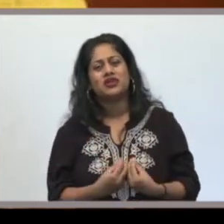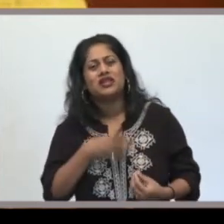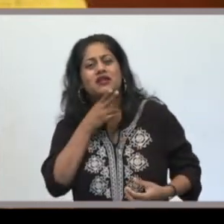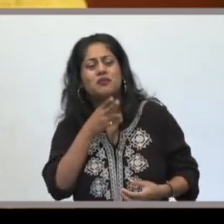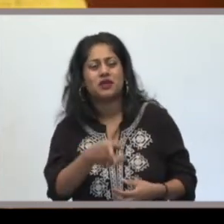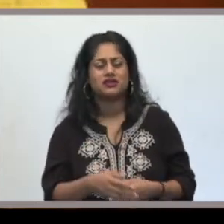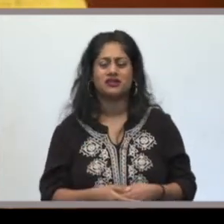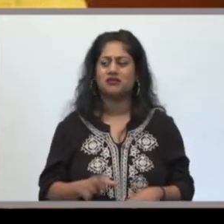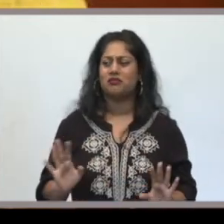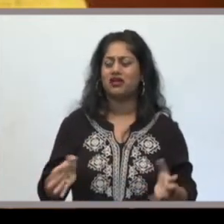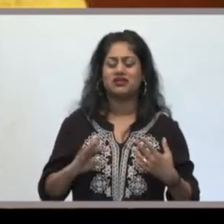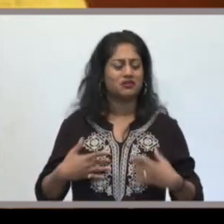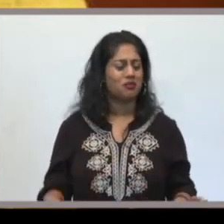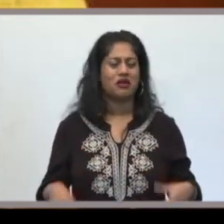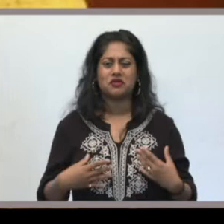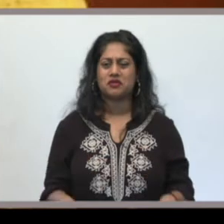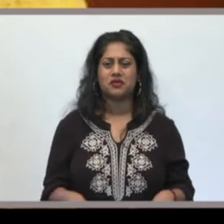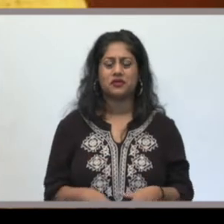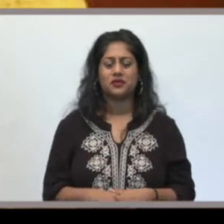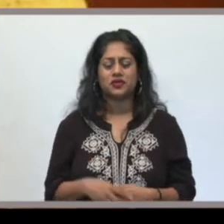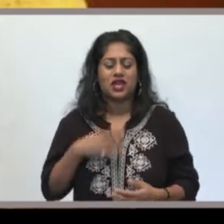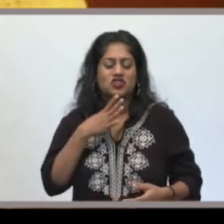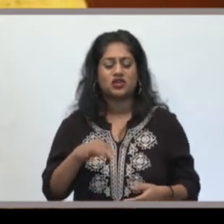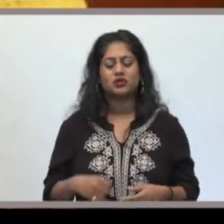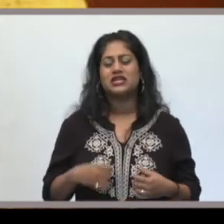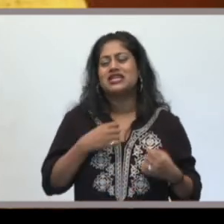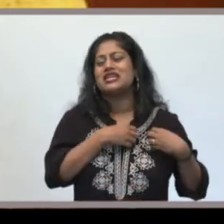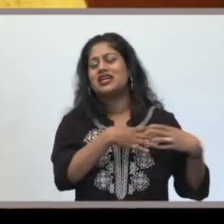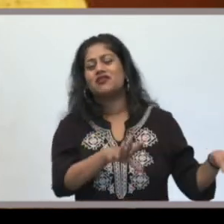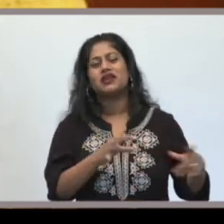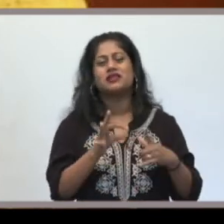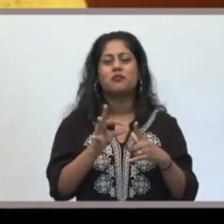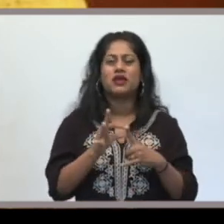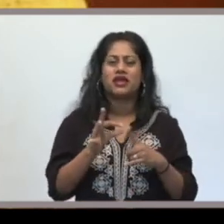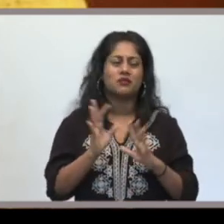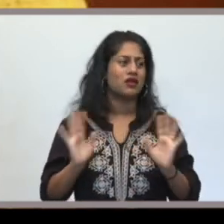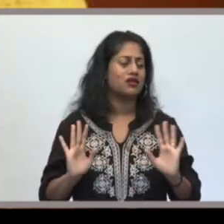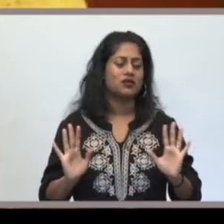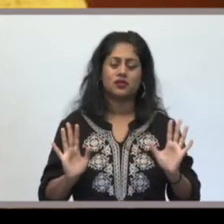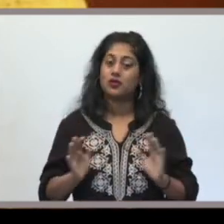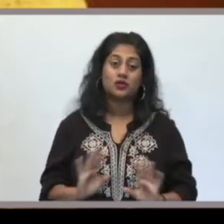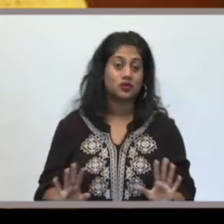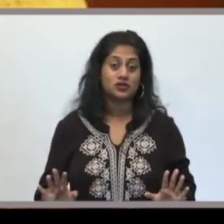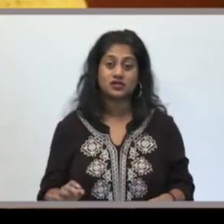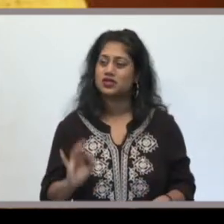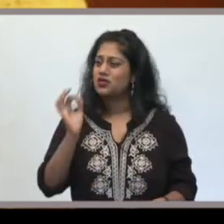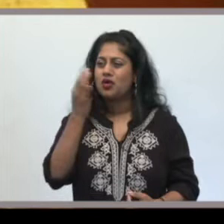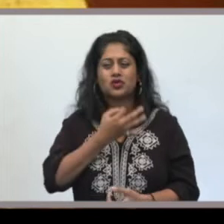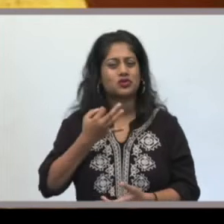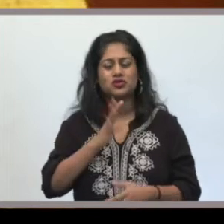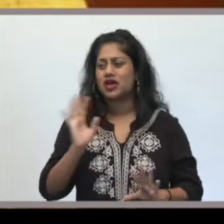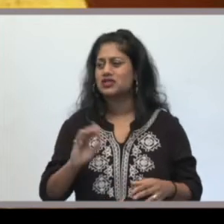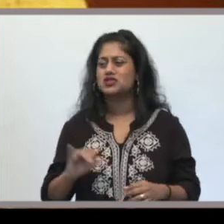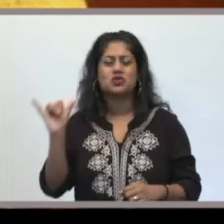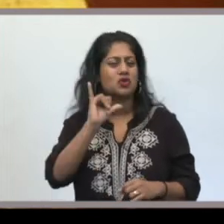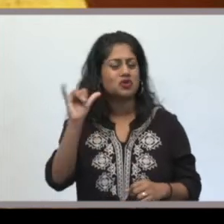time, all trying to get rid of all the pain in their life. But God says, don't do those things. They are just